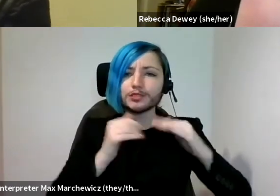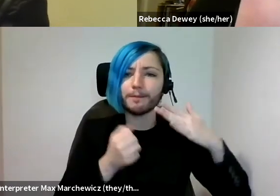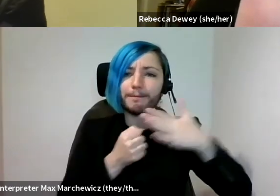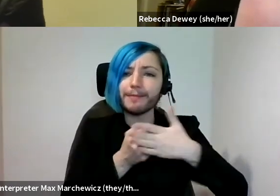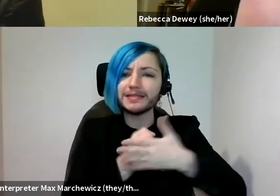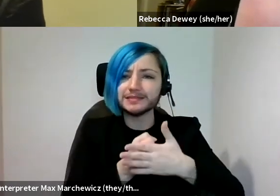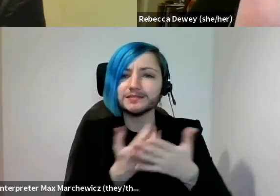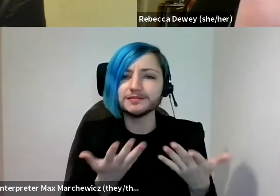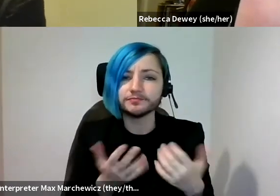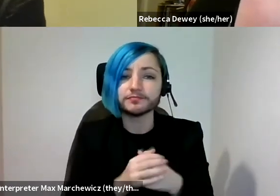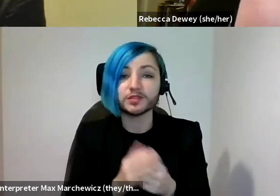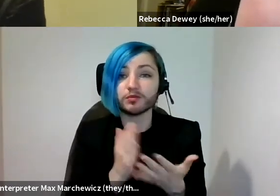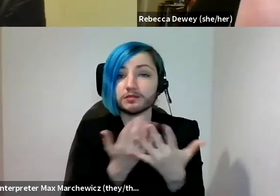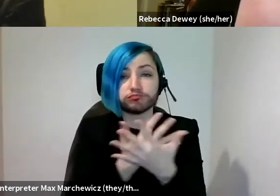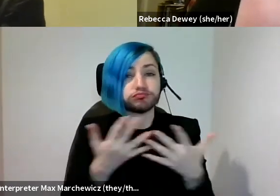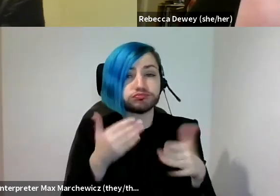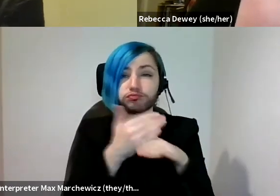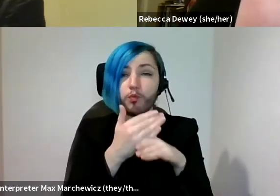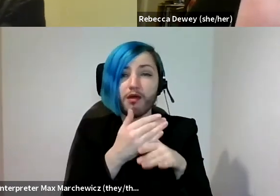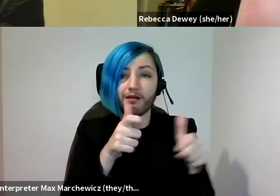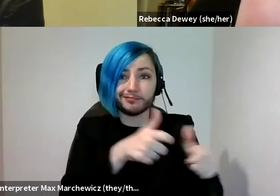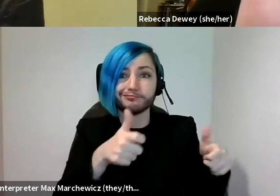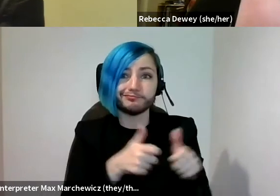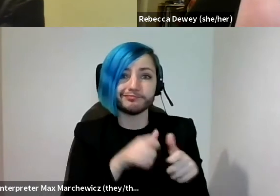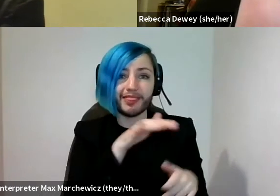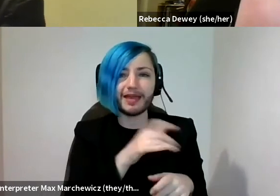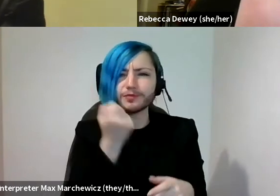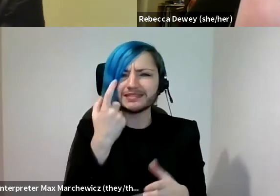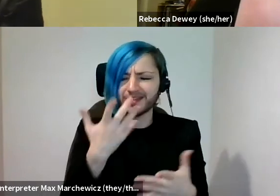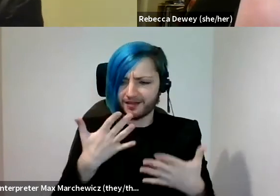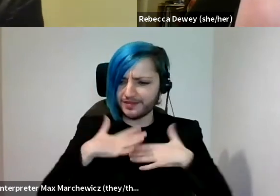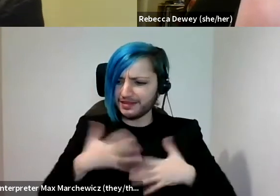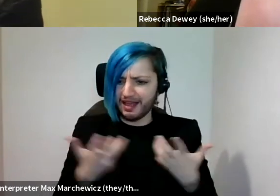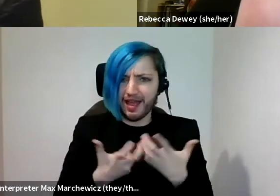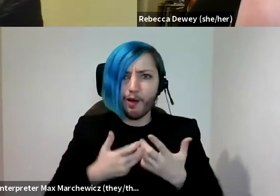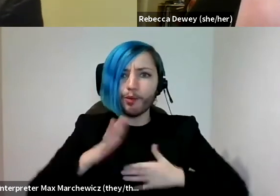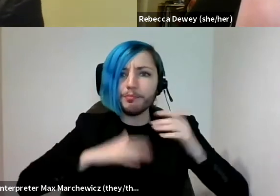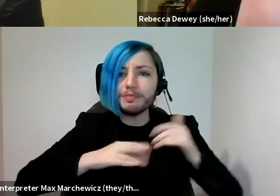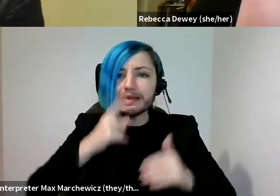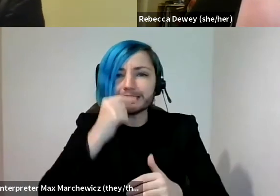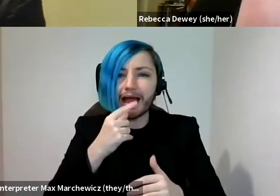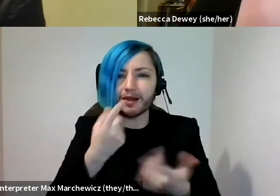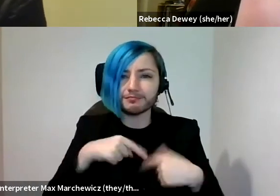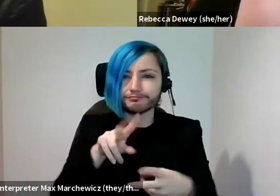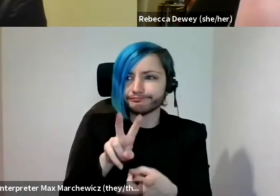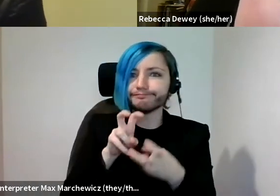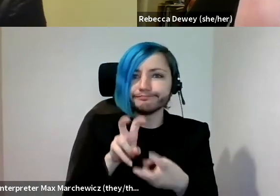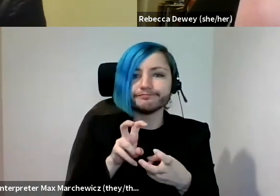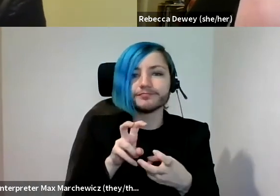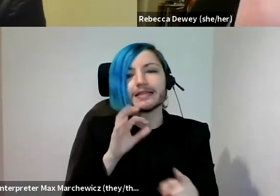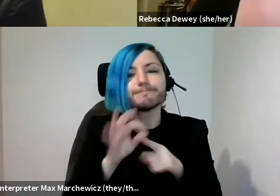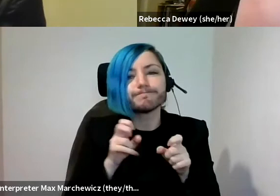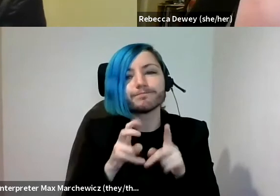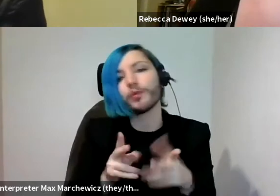of work done there in understanding how to physically build these observatories in such a way